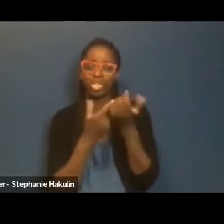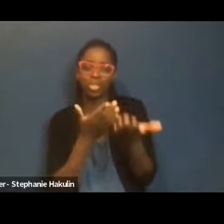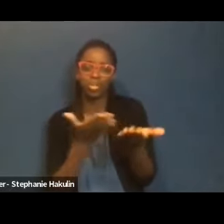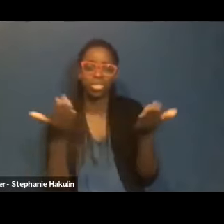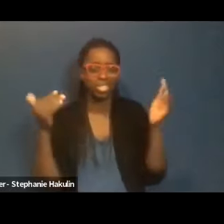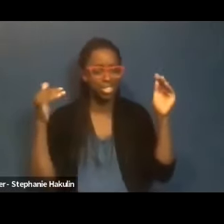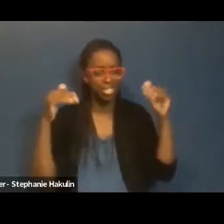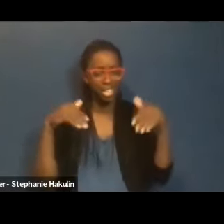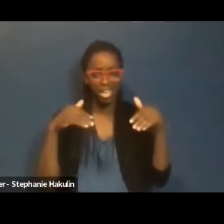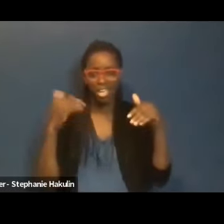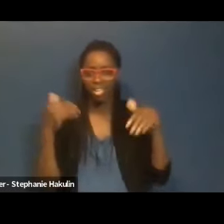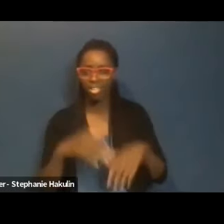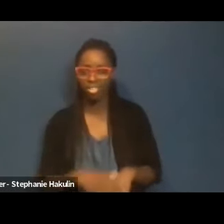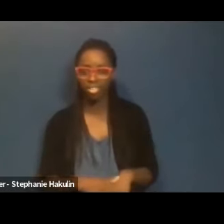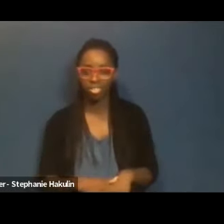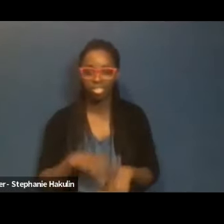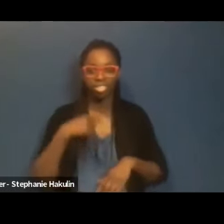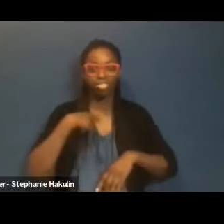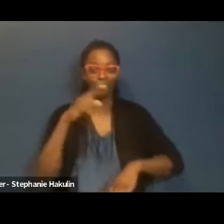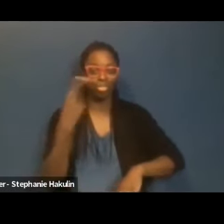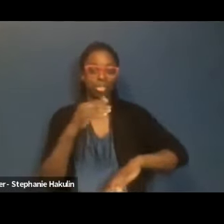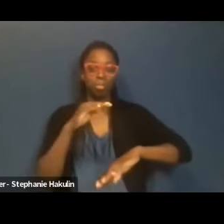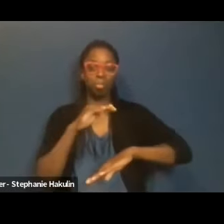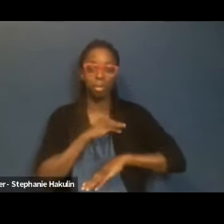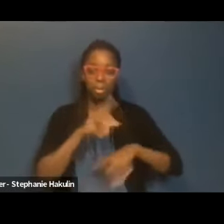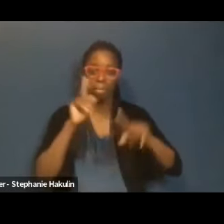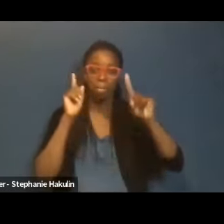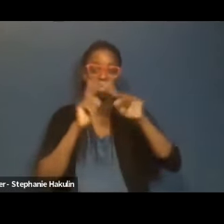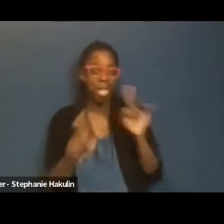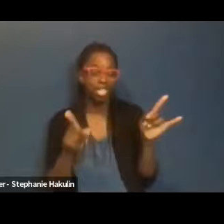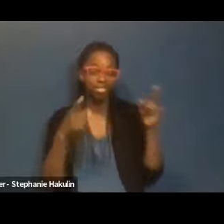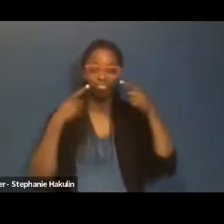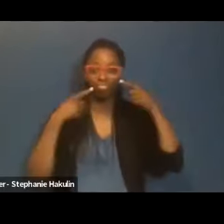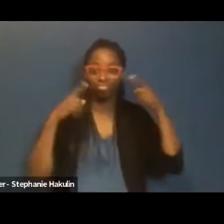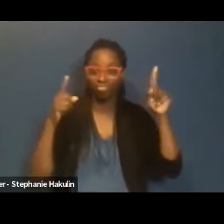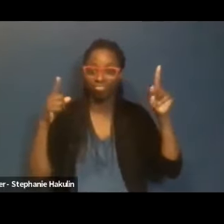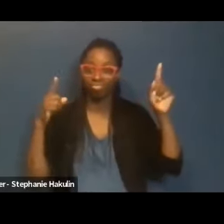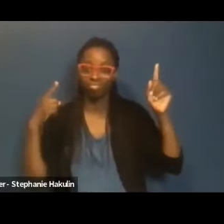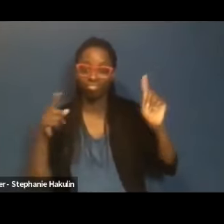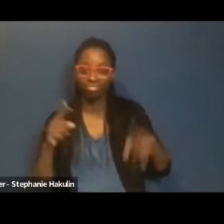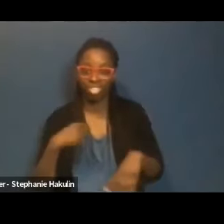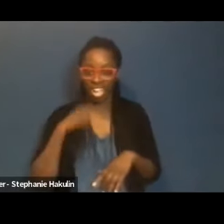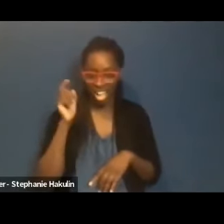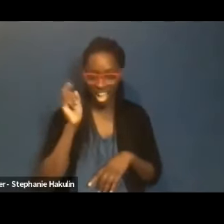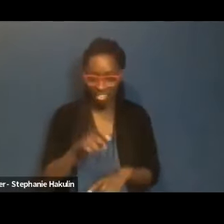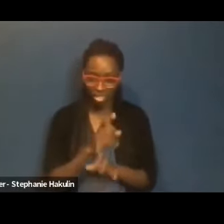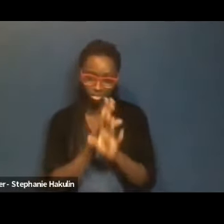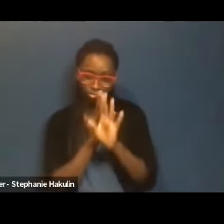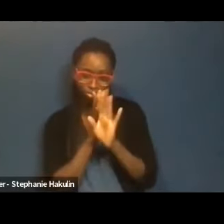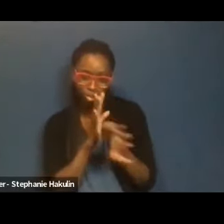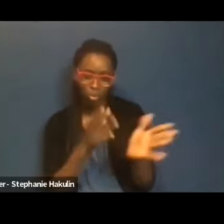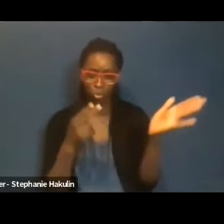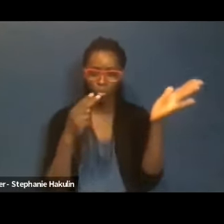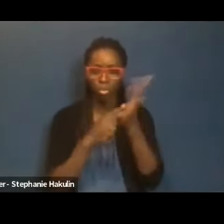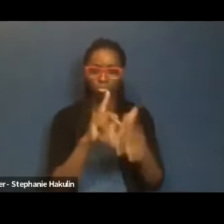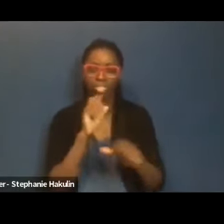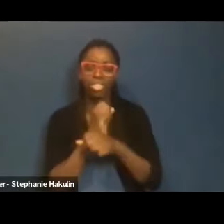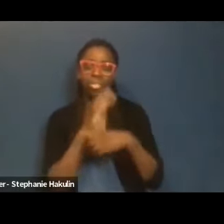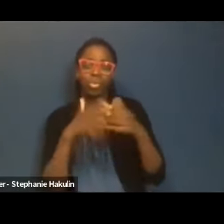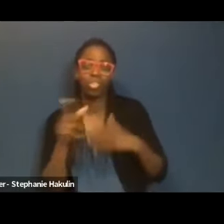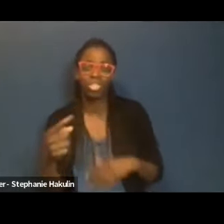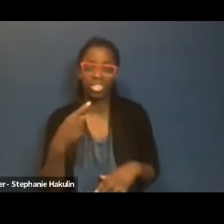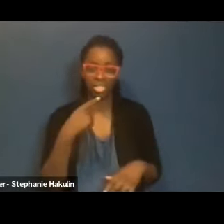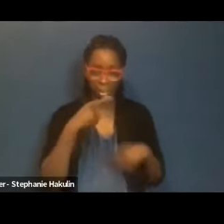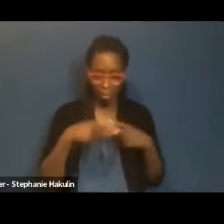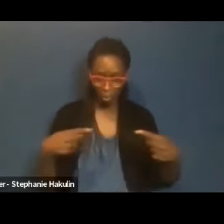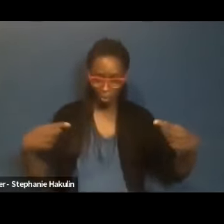be witness, to be witness. Finally, truth they say about me. Finally, came from my inner